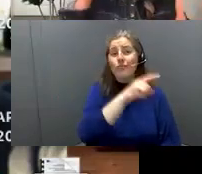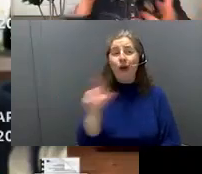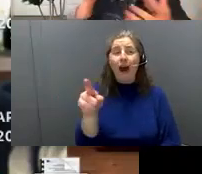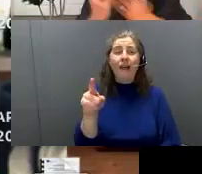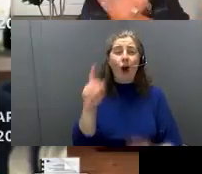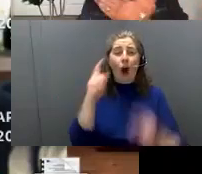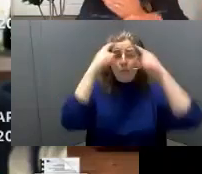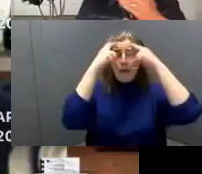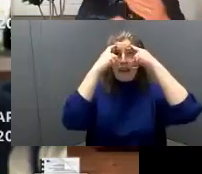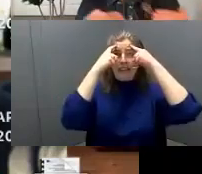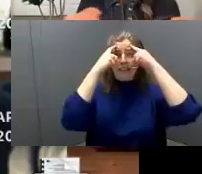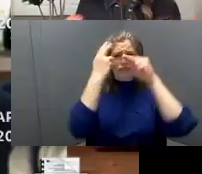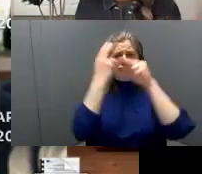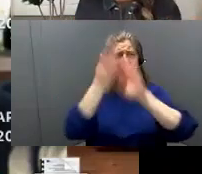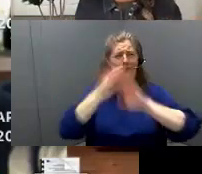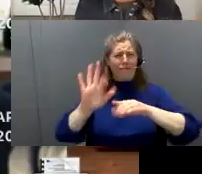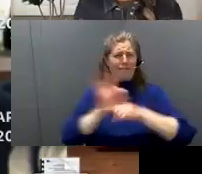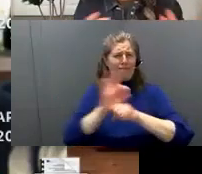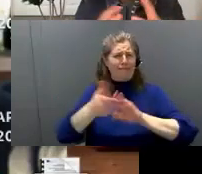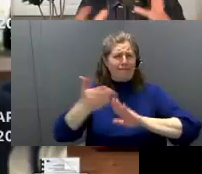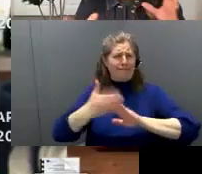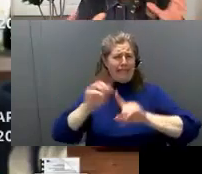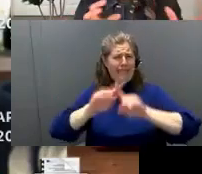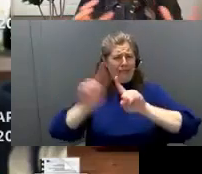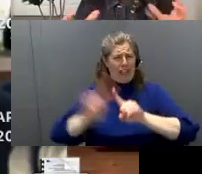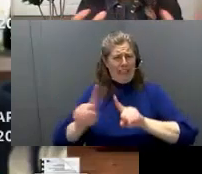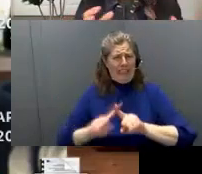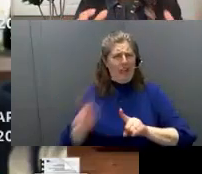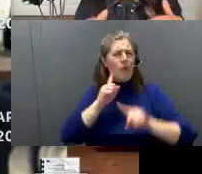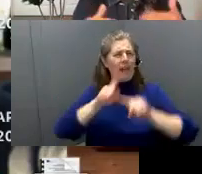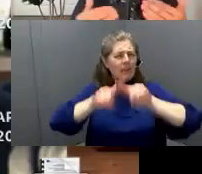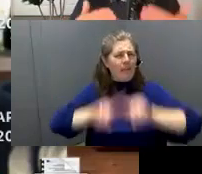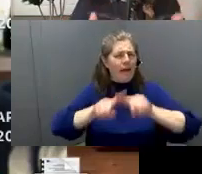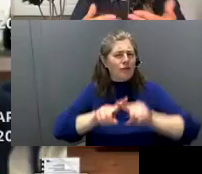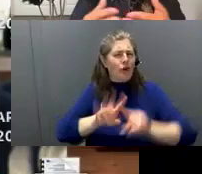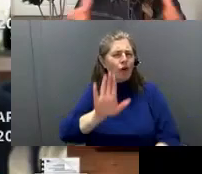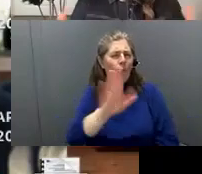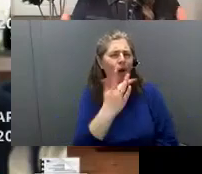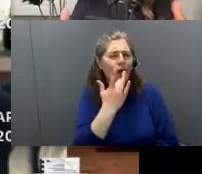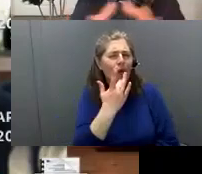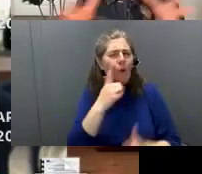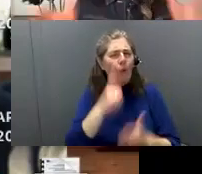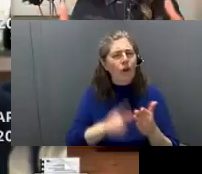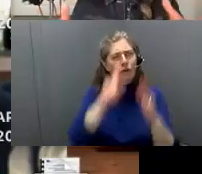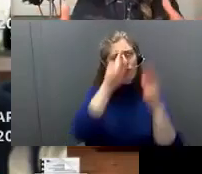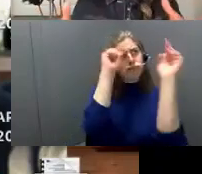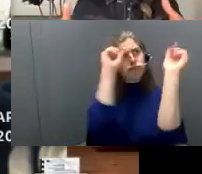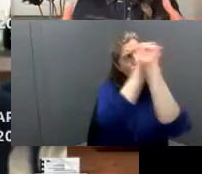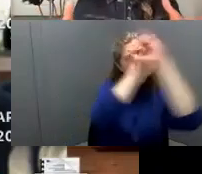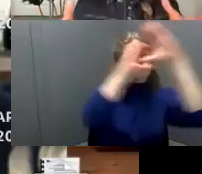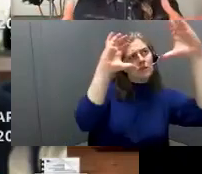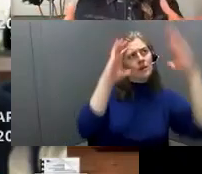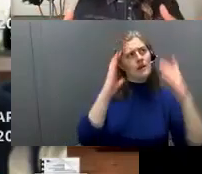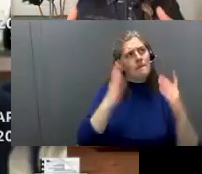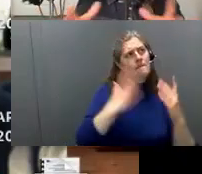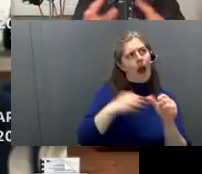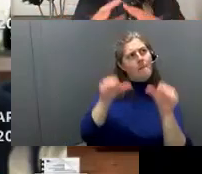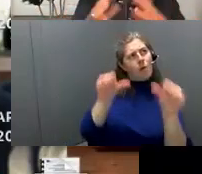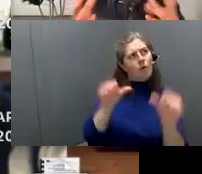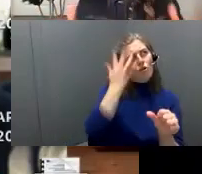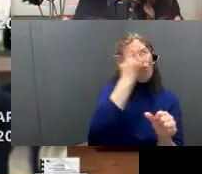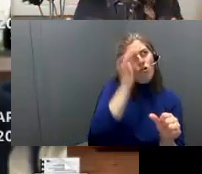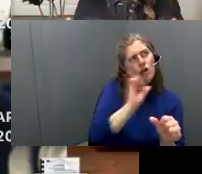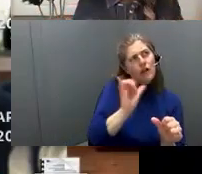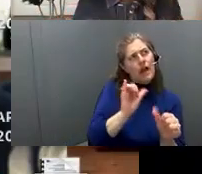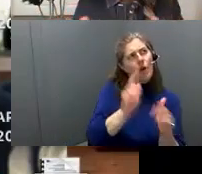our brains are all wired very differently. So it's going to depend on what you want your poster to look like, what you